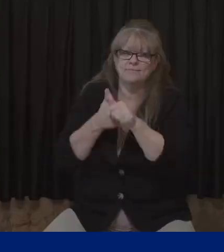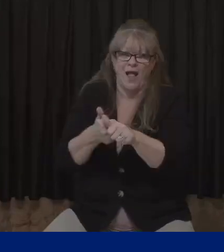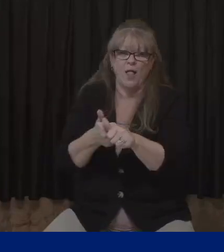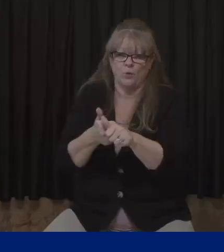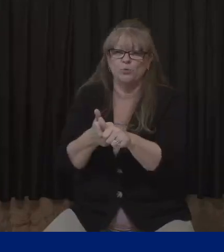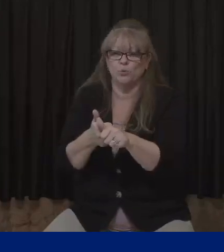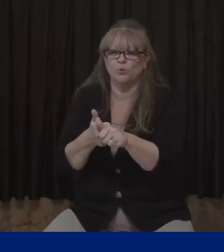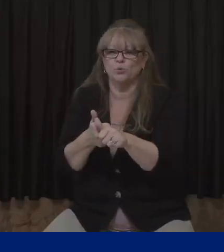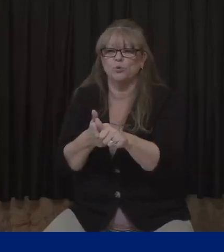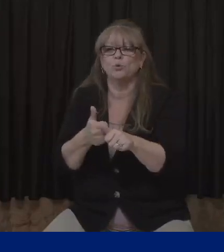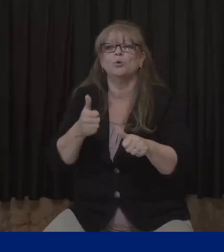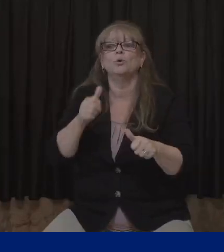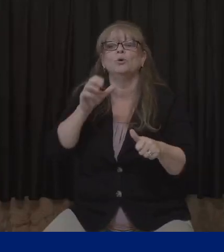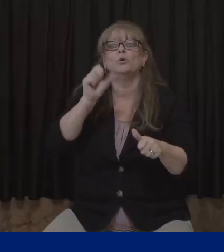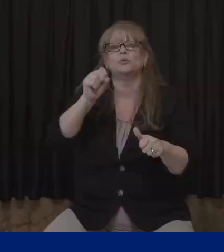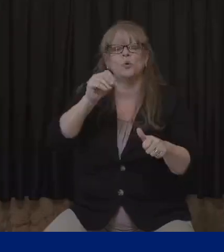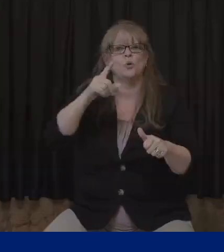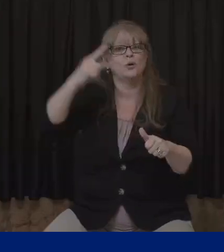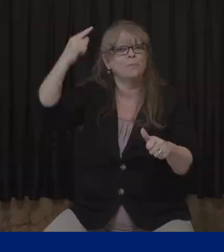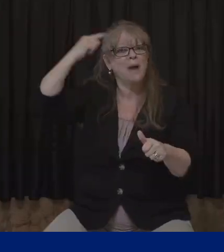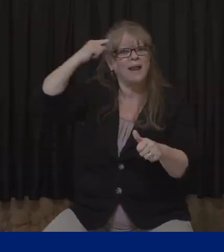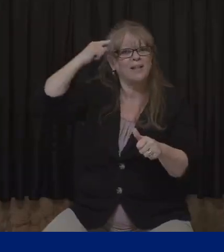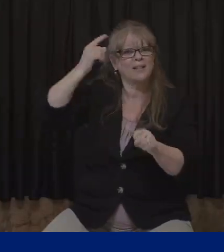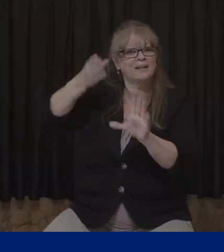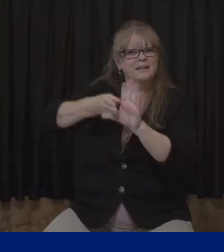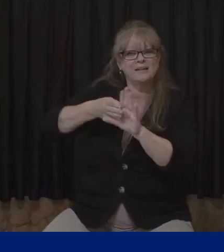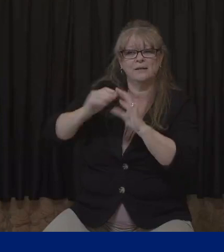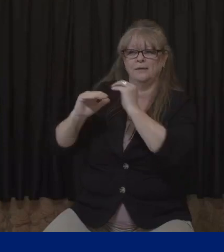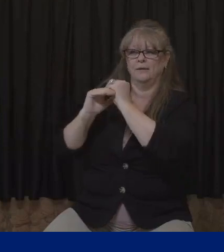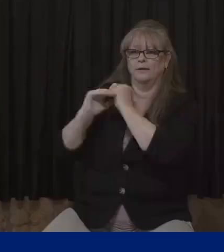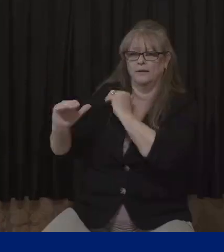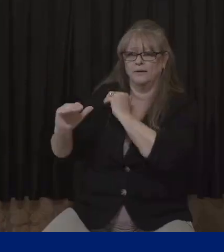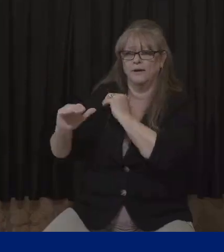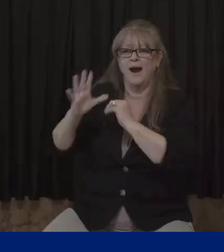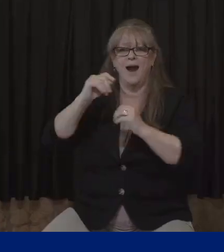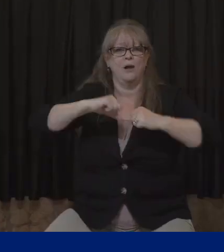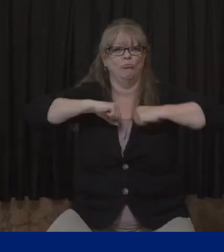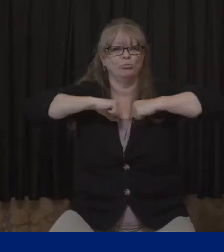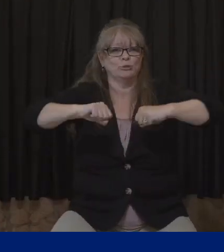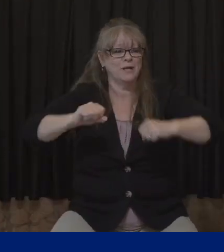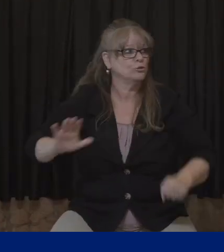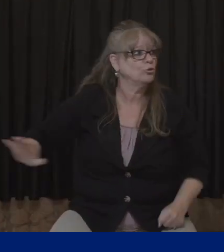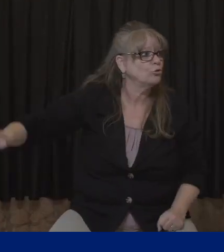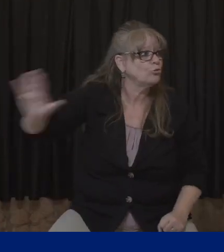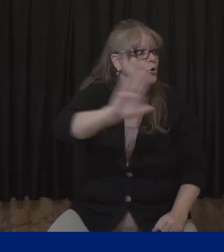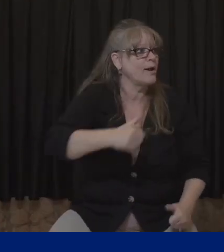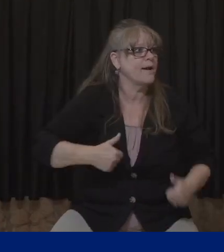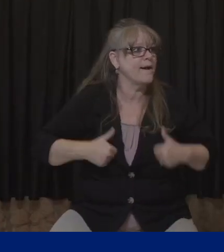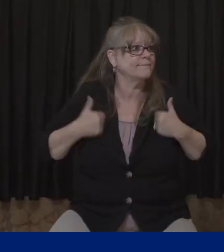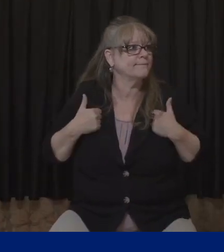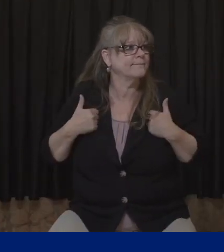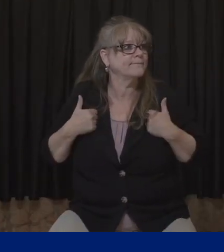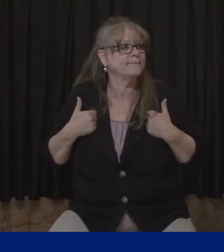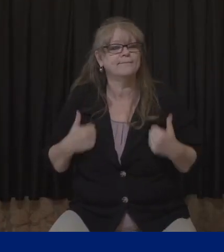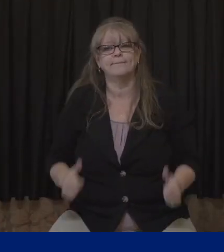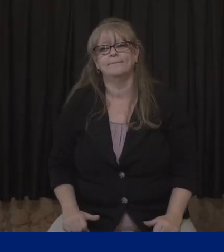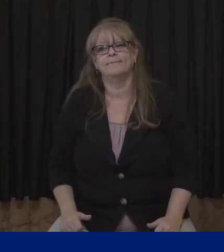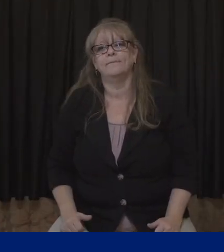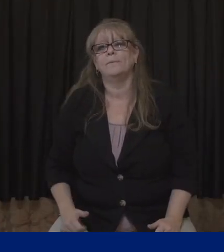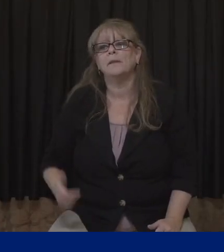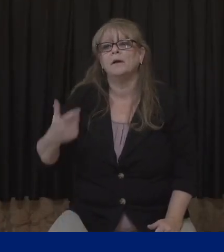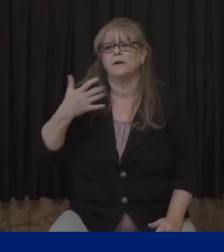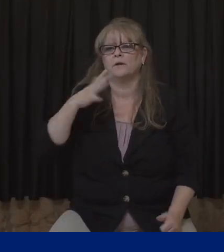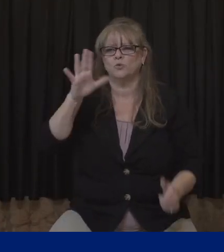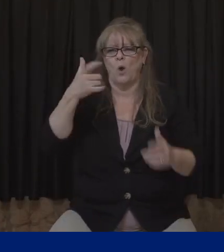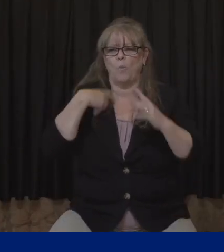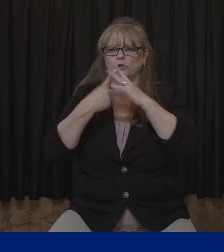the public health of the people of Colorado. I have a few questions from the general public before we get to our reporter questions. I mentioned I would be adding that. These are just